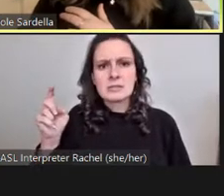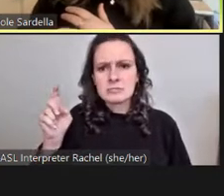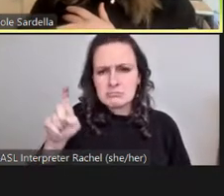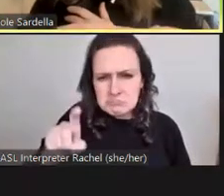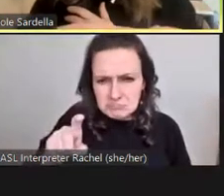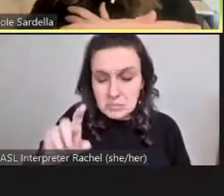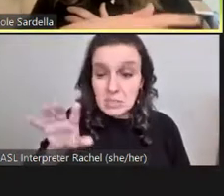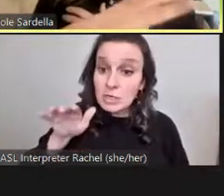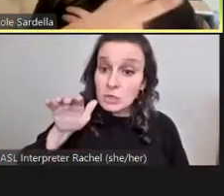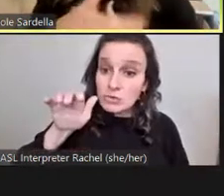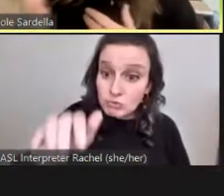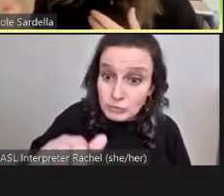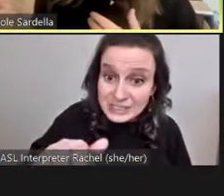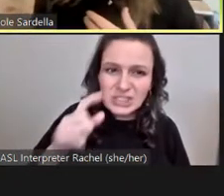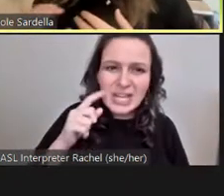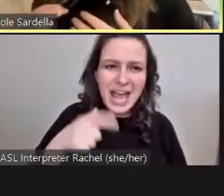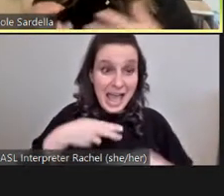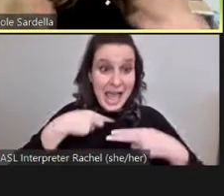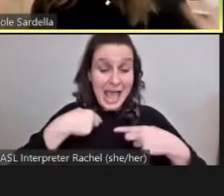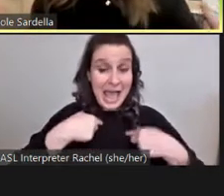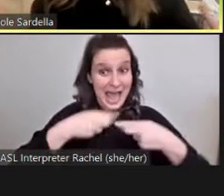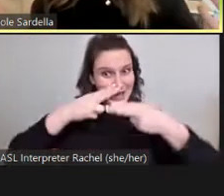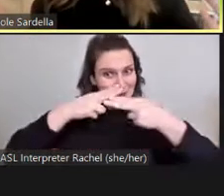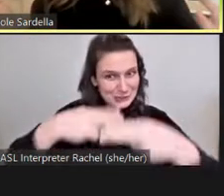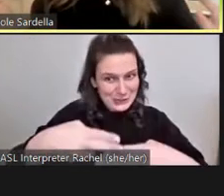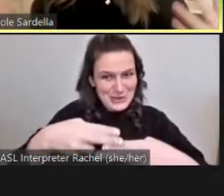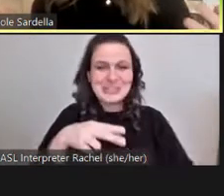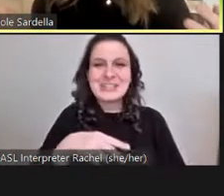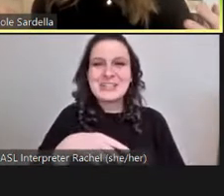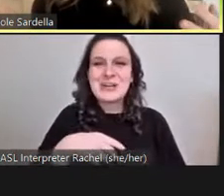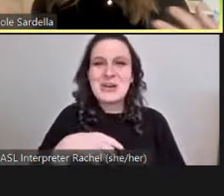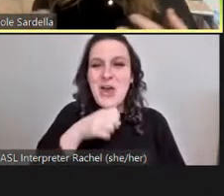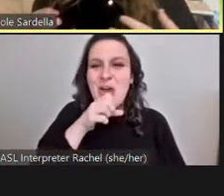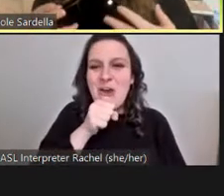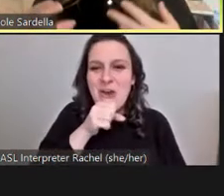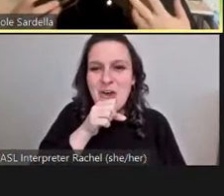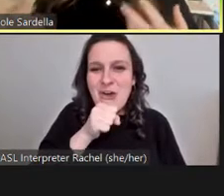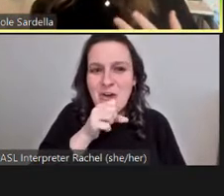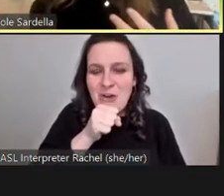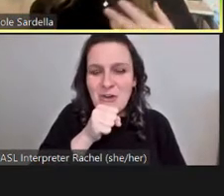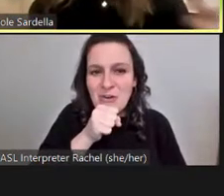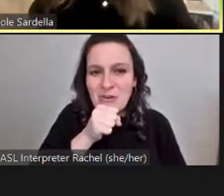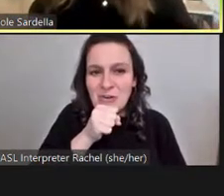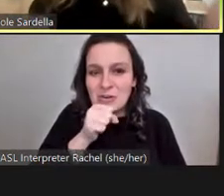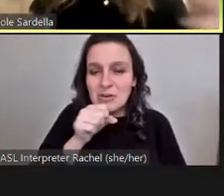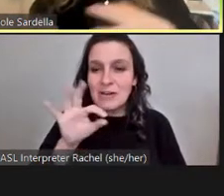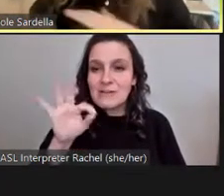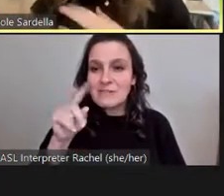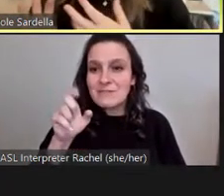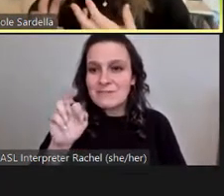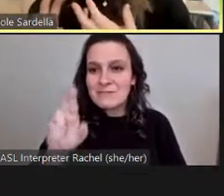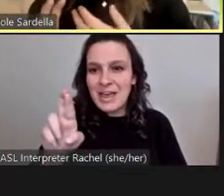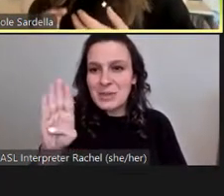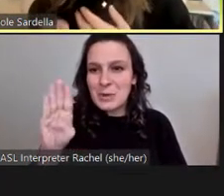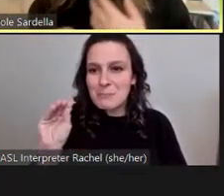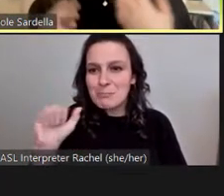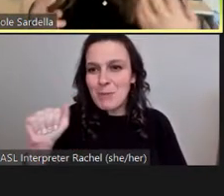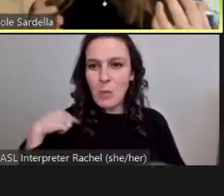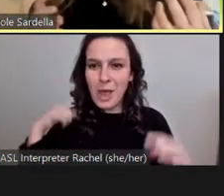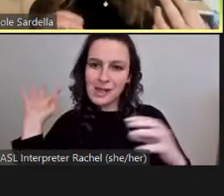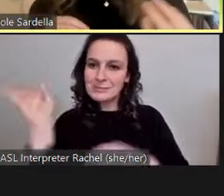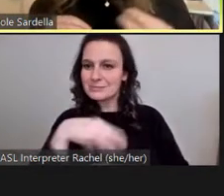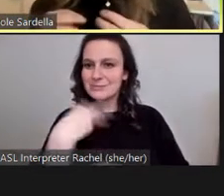I called it an orange feather boa, essentially,